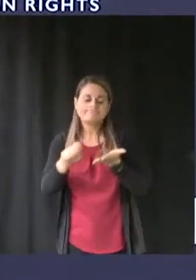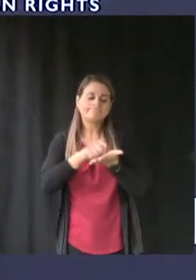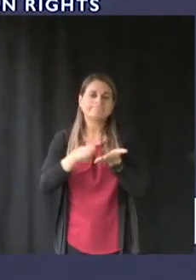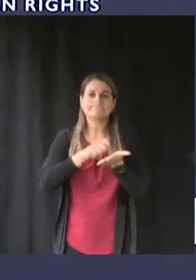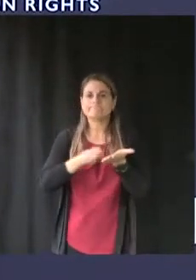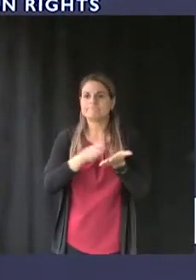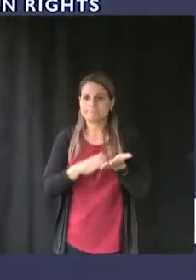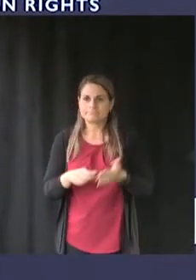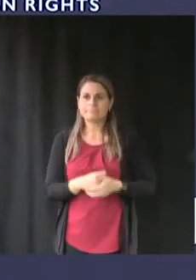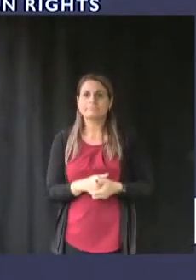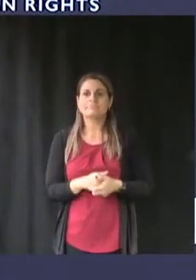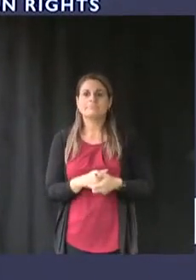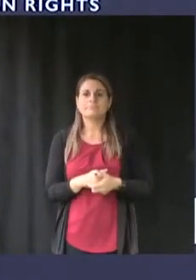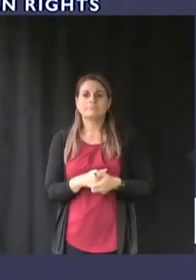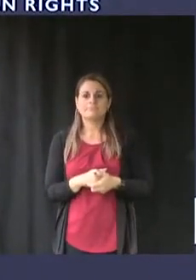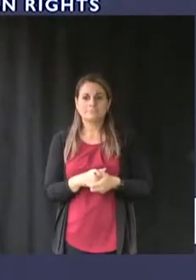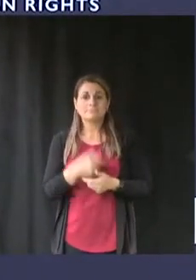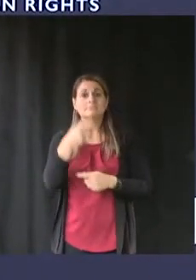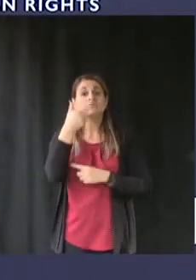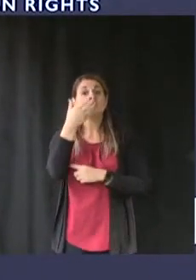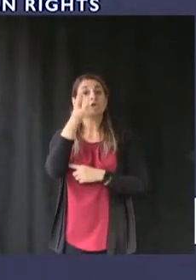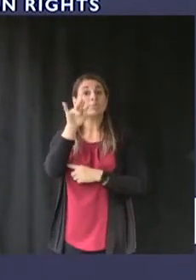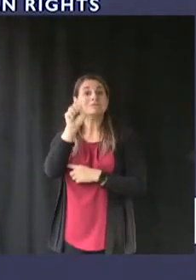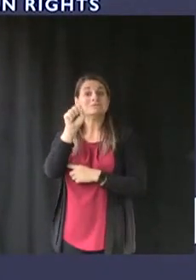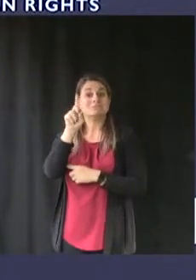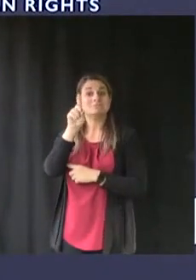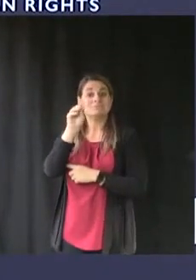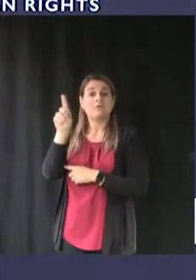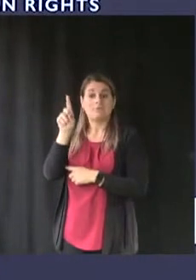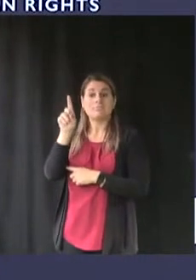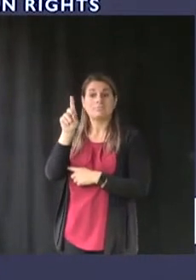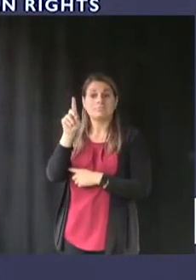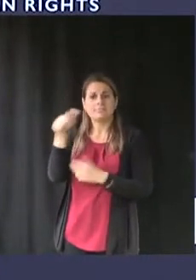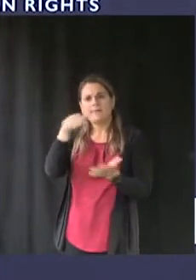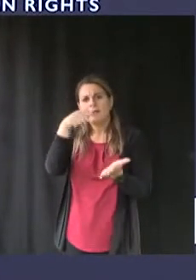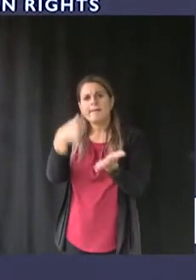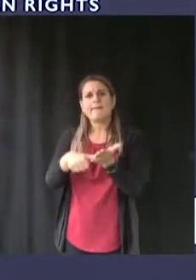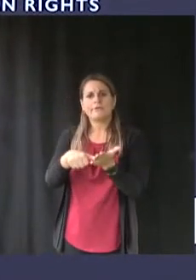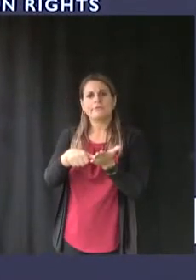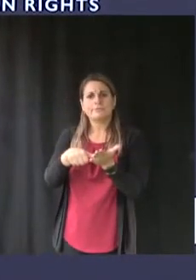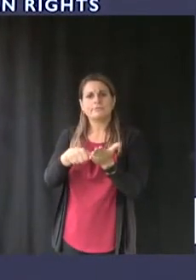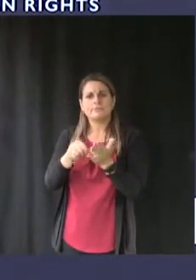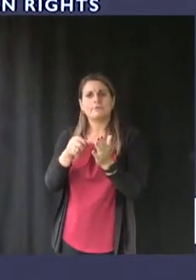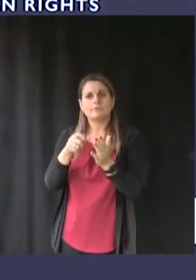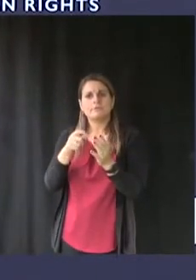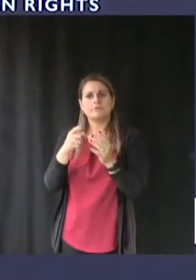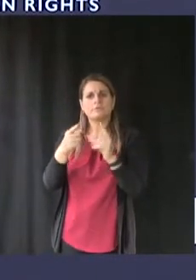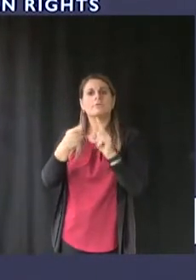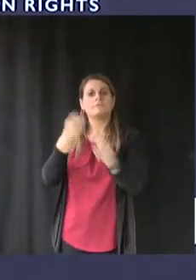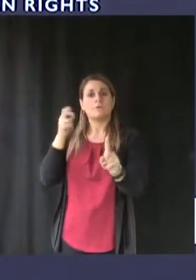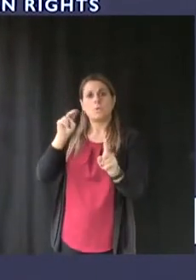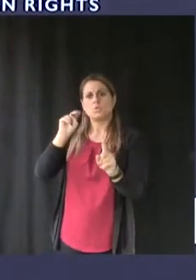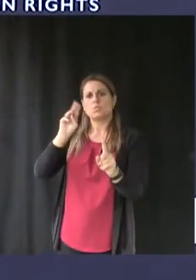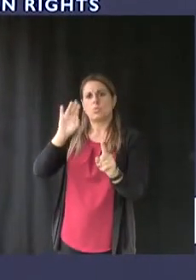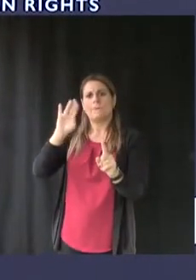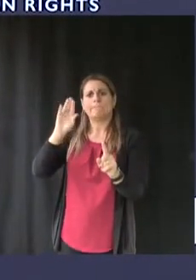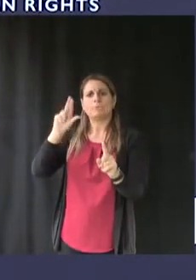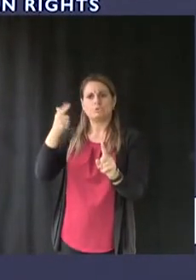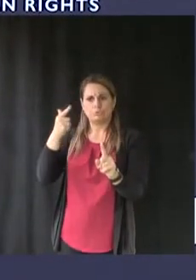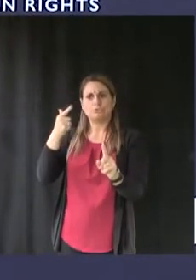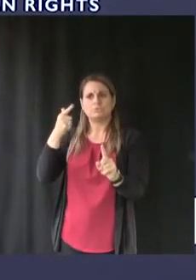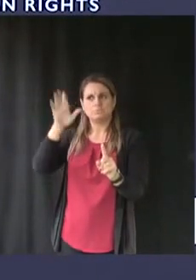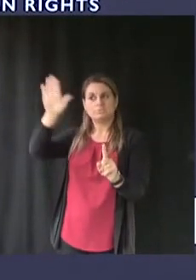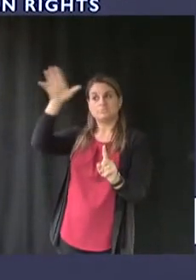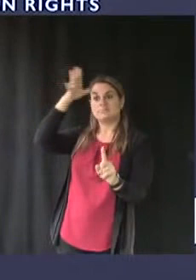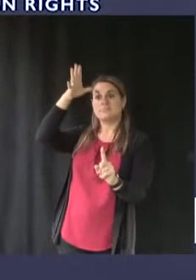Chris Dodd wrote a book called Letters from Nuremberg. It was about letters that his dad wrote when he was at